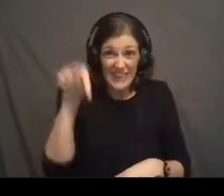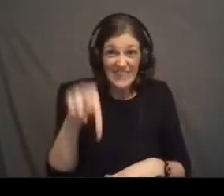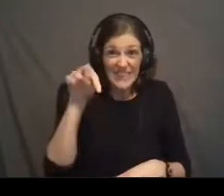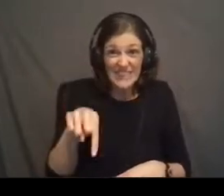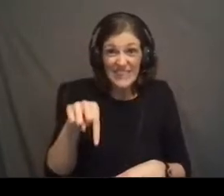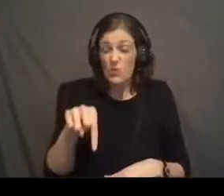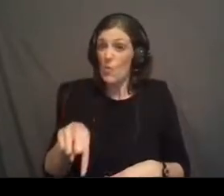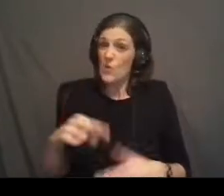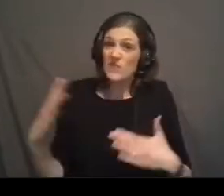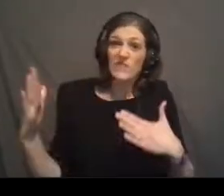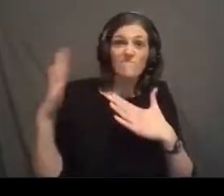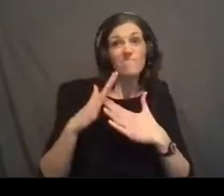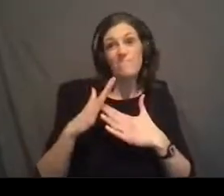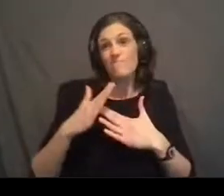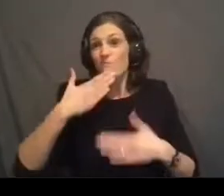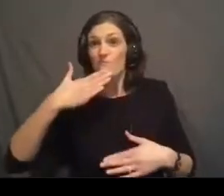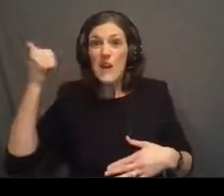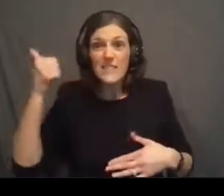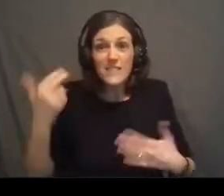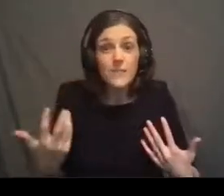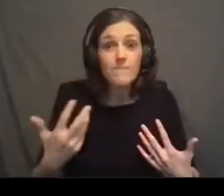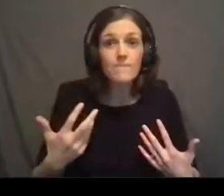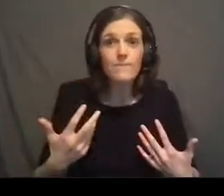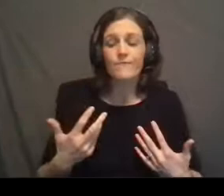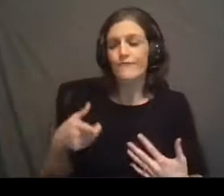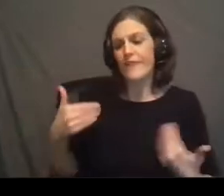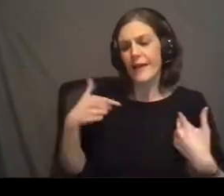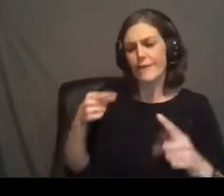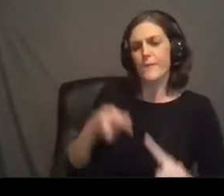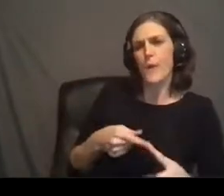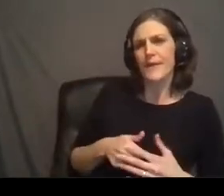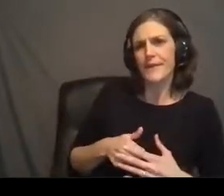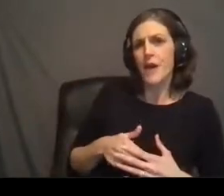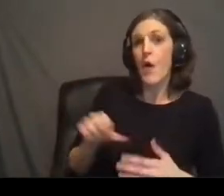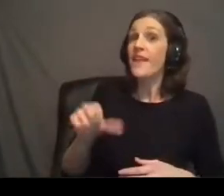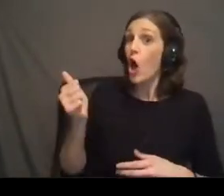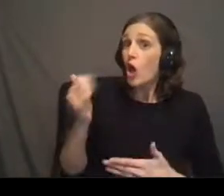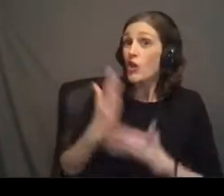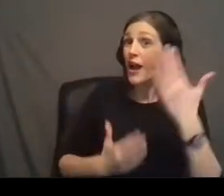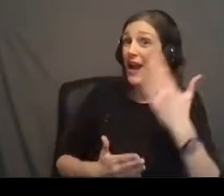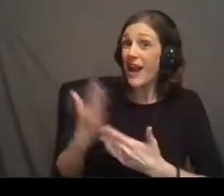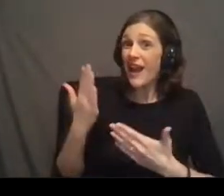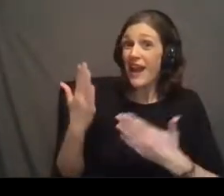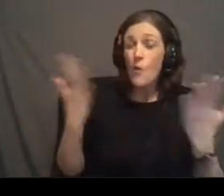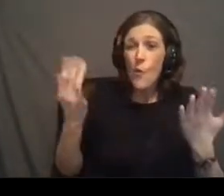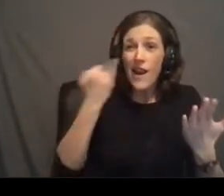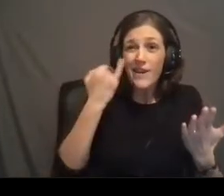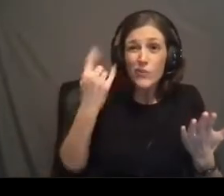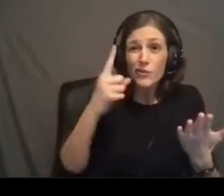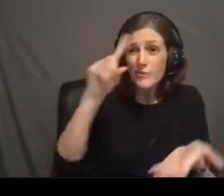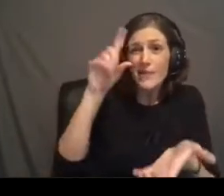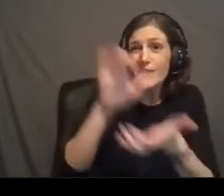was the greatest. He's got a point. On the other hand, what if we're just believing in